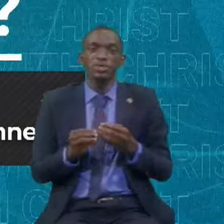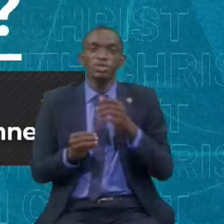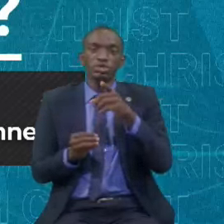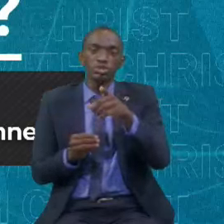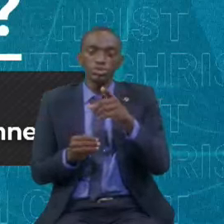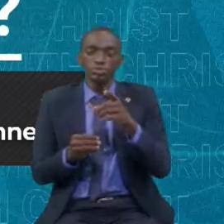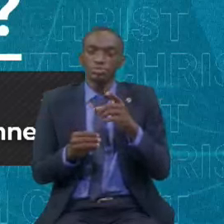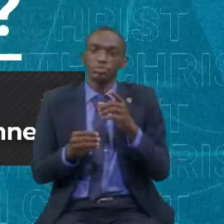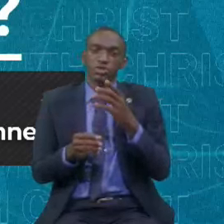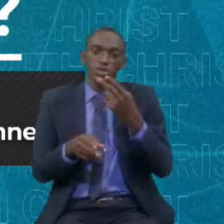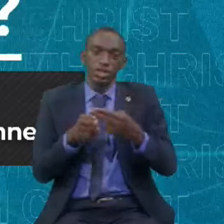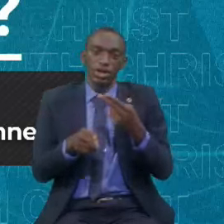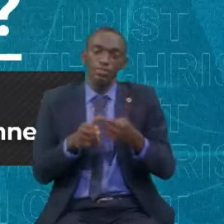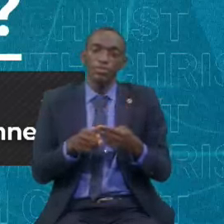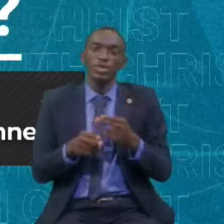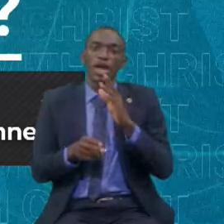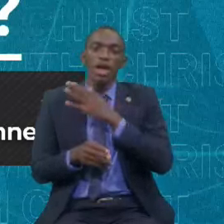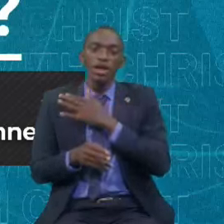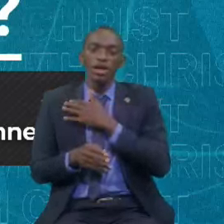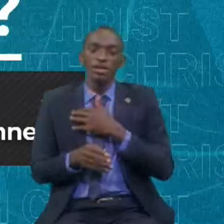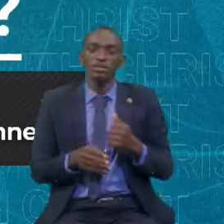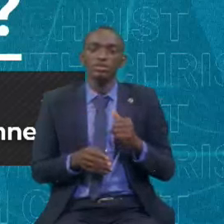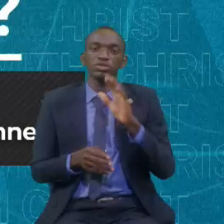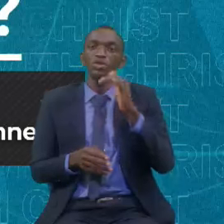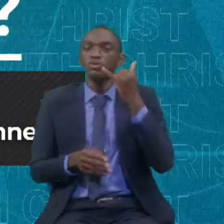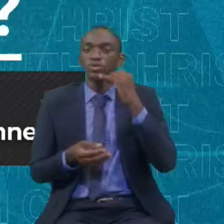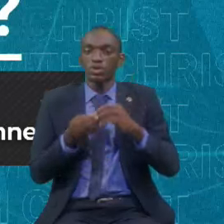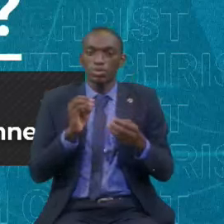phone number for proper follow-up.